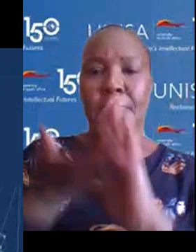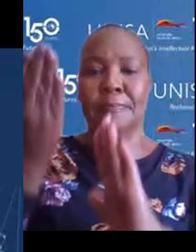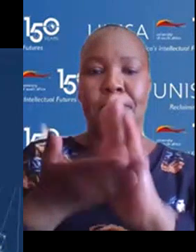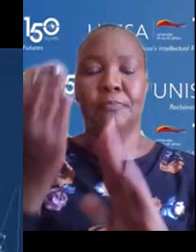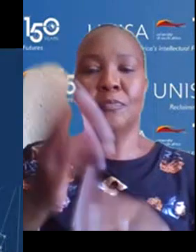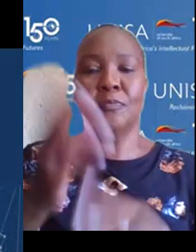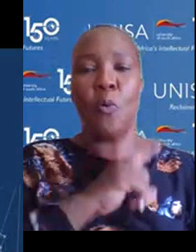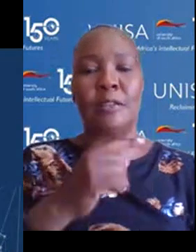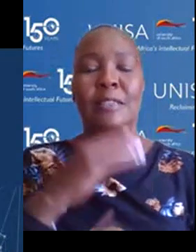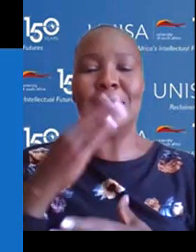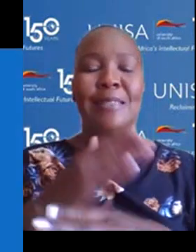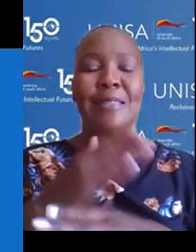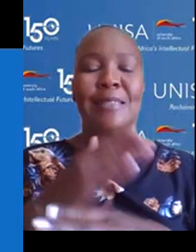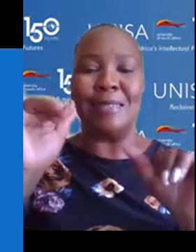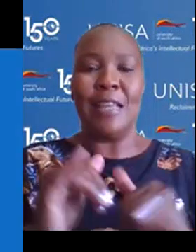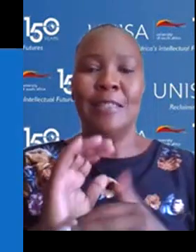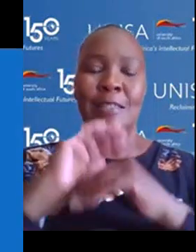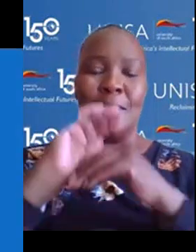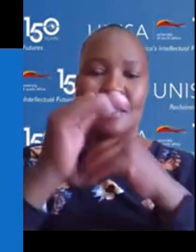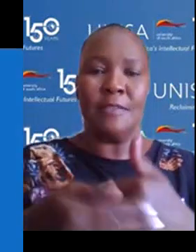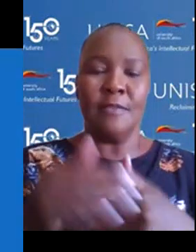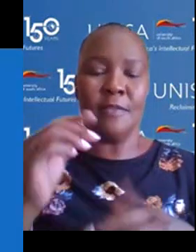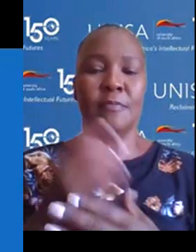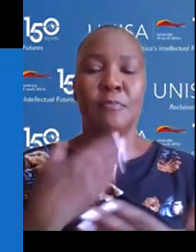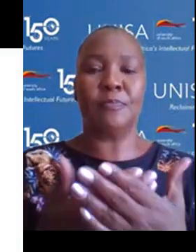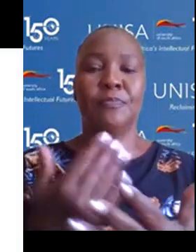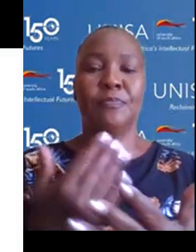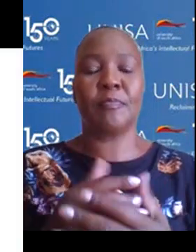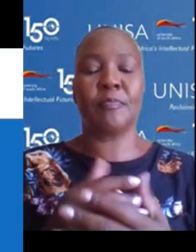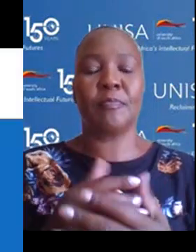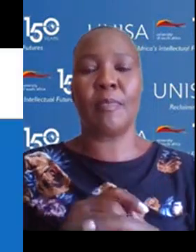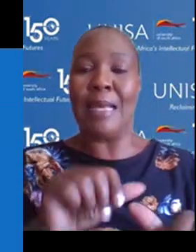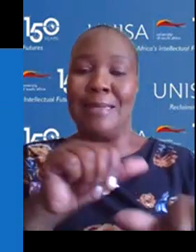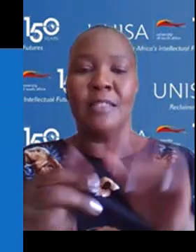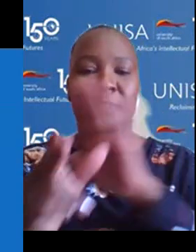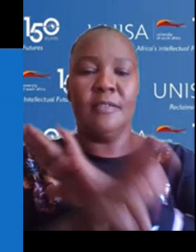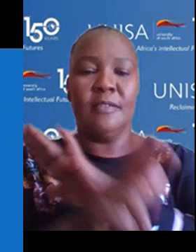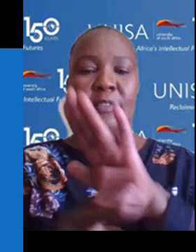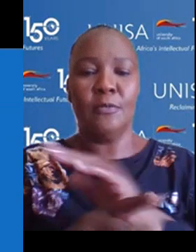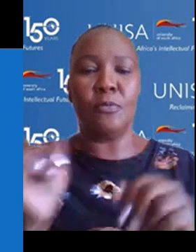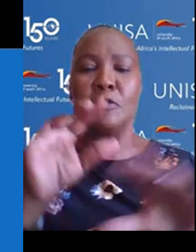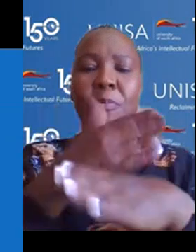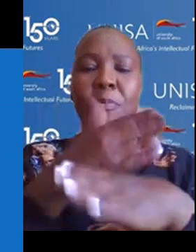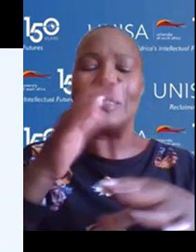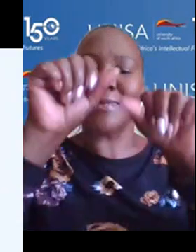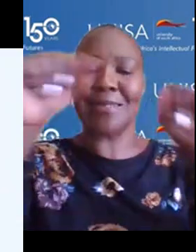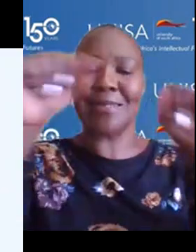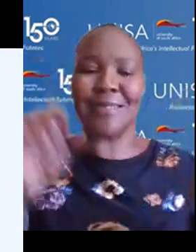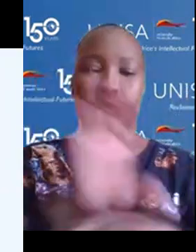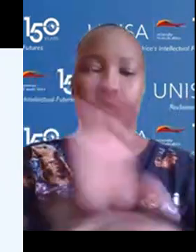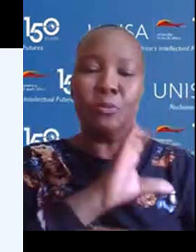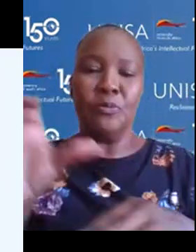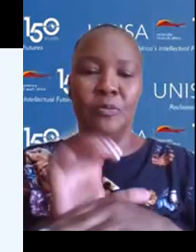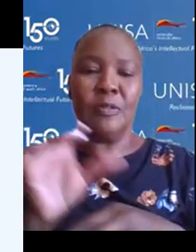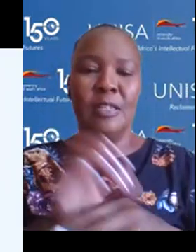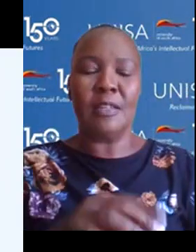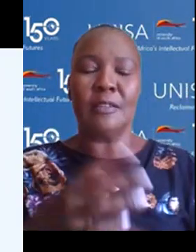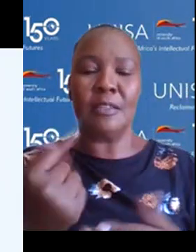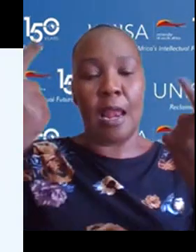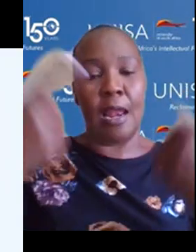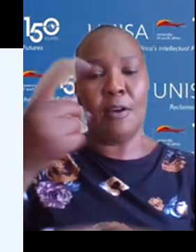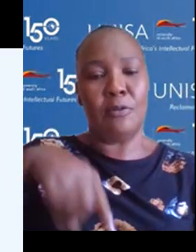can stay secure as possible. All right, so let's get on to the next video. What is an operating system? Computers are tools that allow us